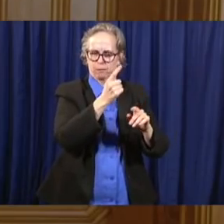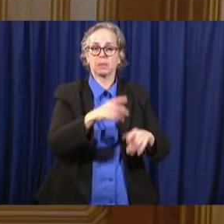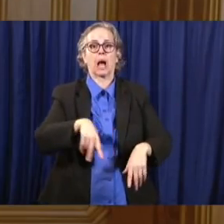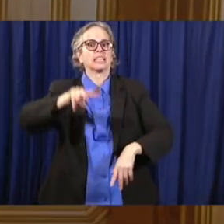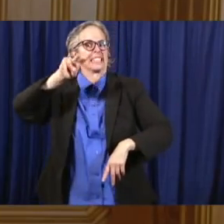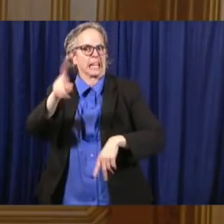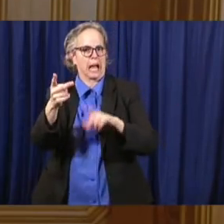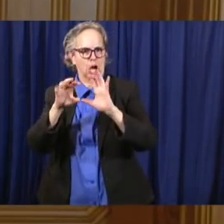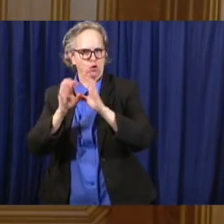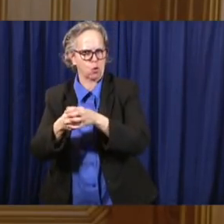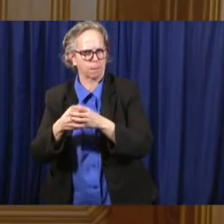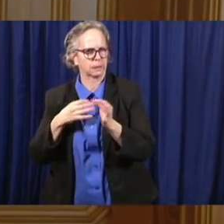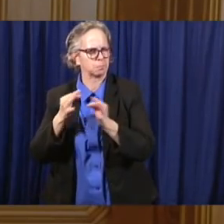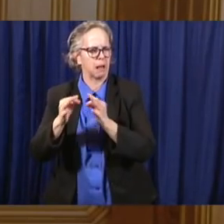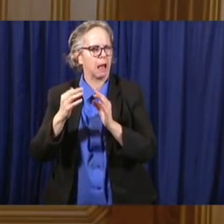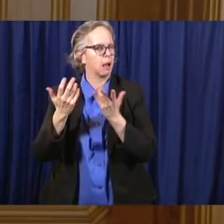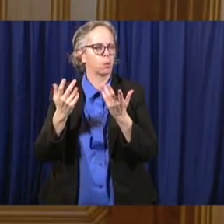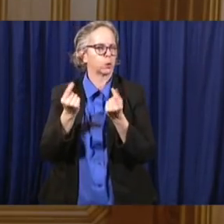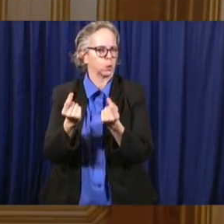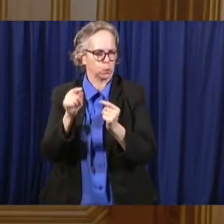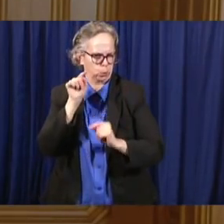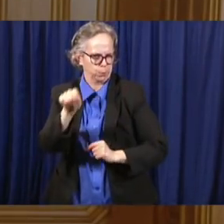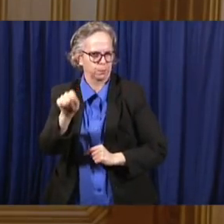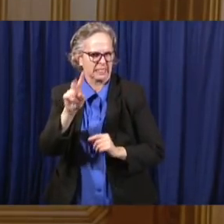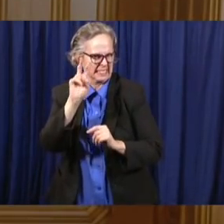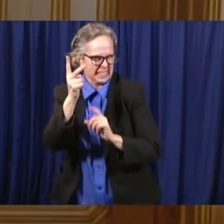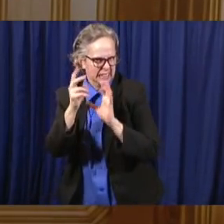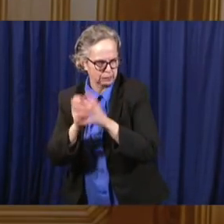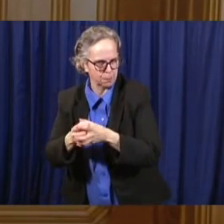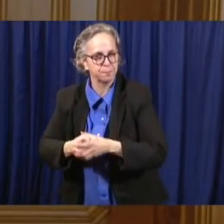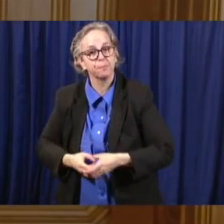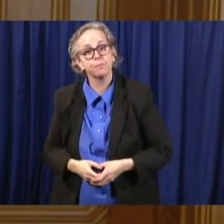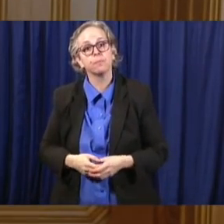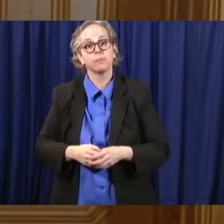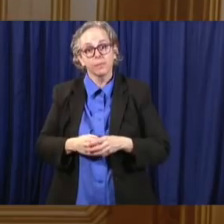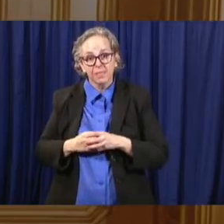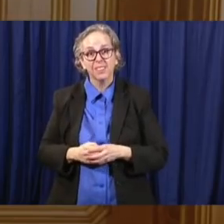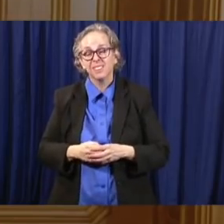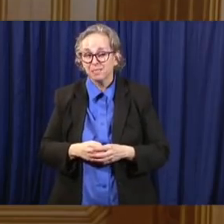handling them. Again, under a different